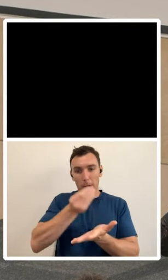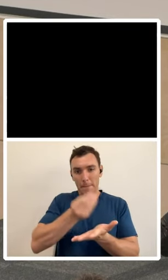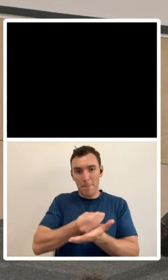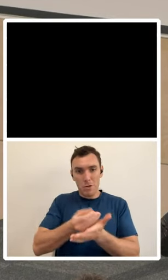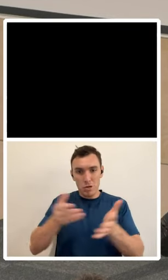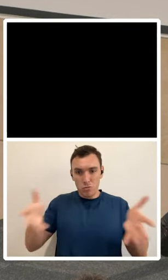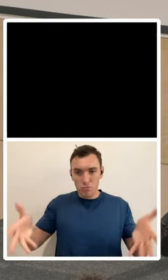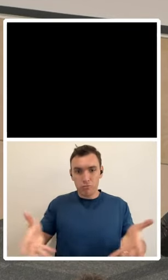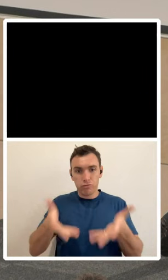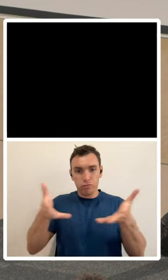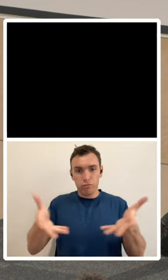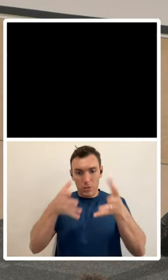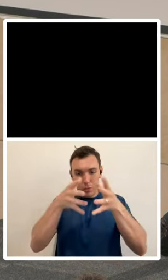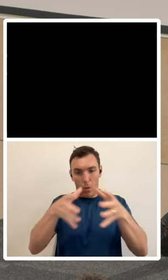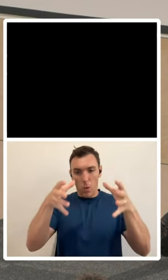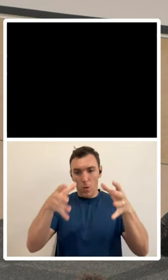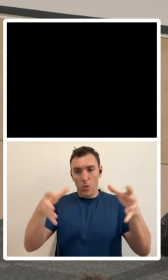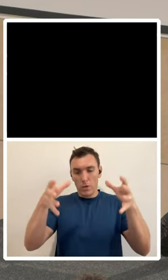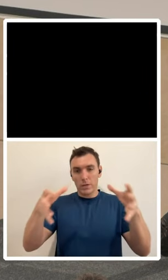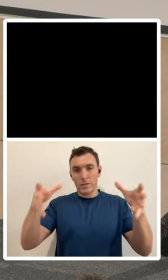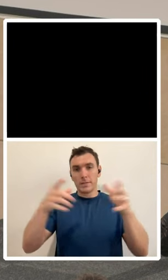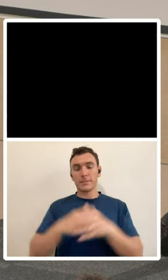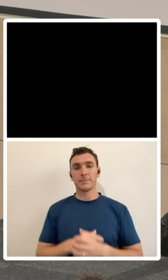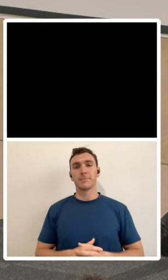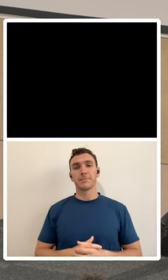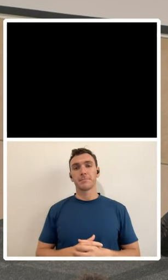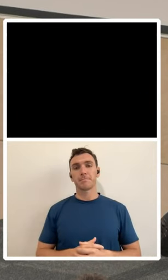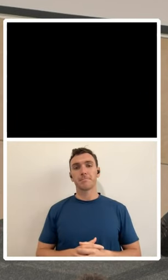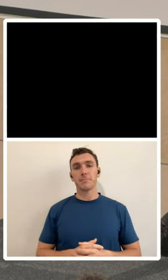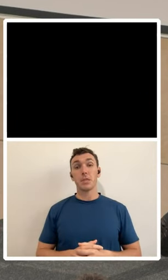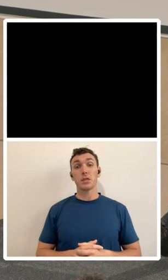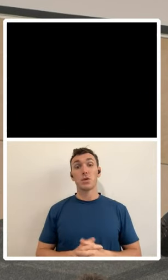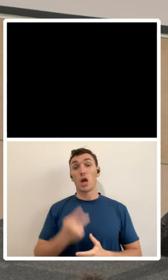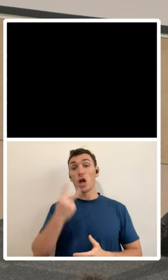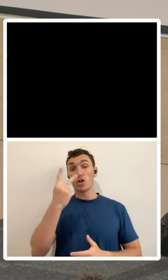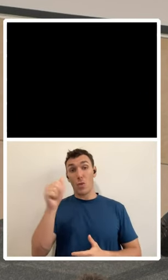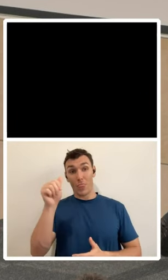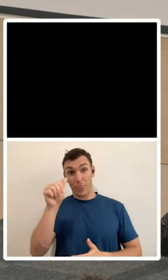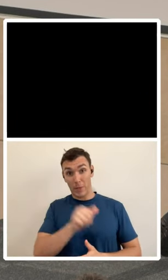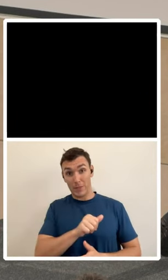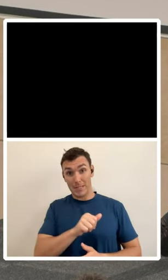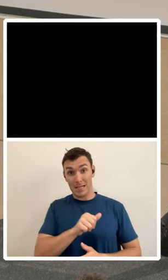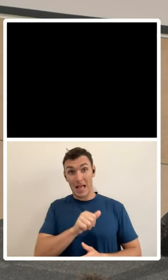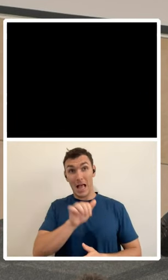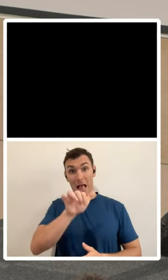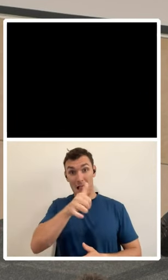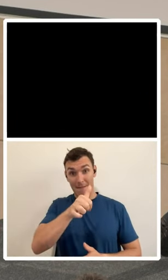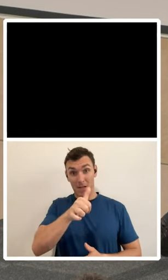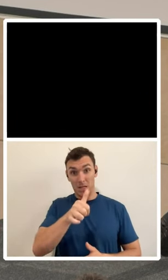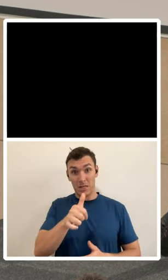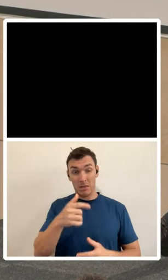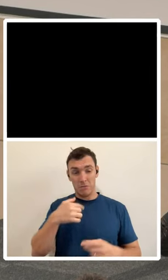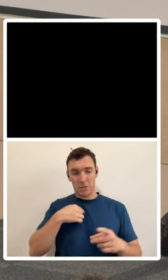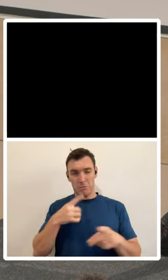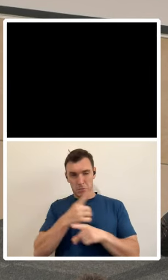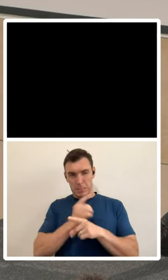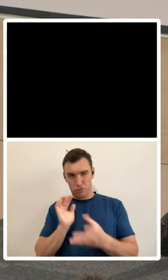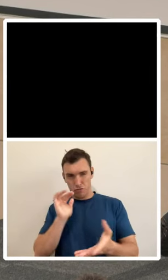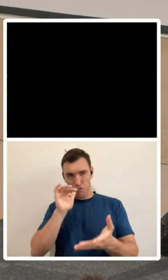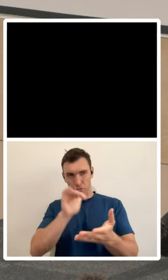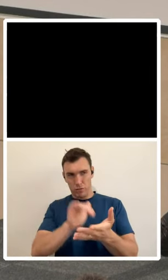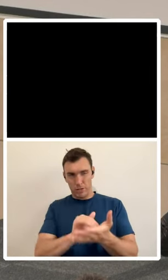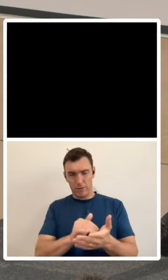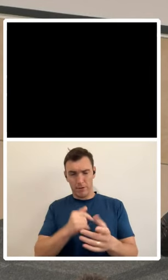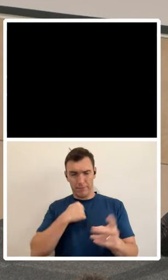sovereign debt crisis, I get called into a meeting. And they're like, all of these big governments, Italy, Spain, Portugal, Ireland, Greece, UK,